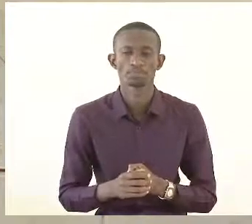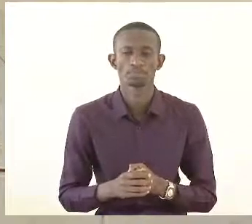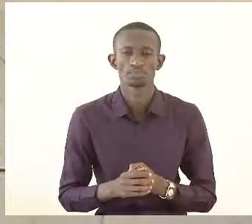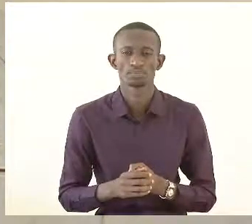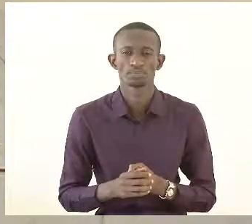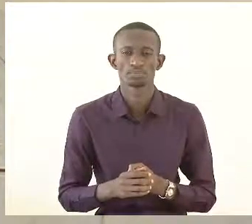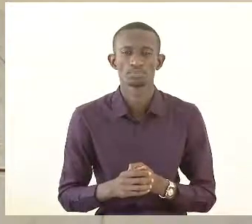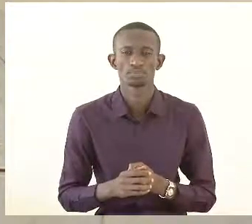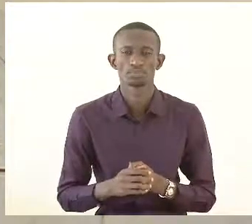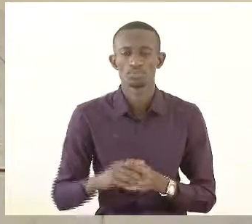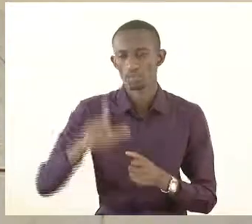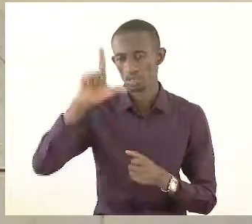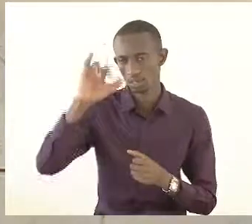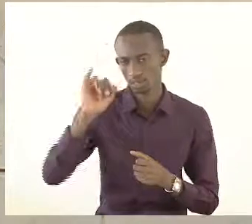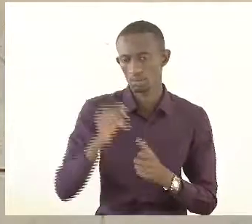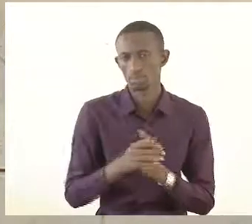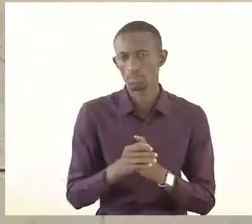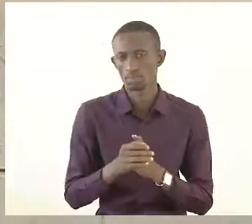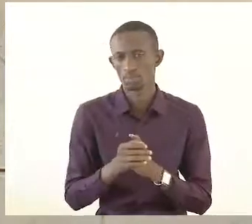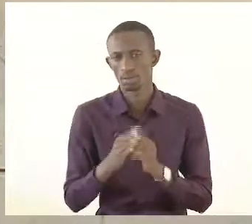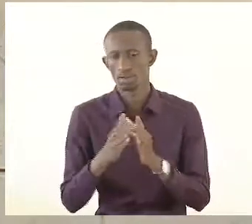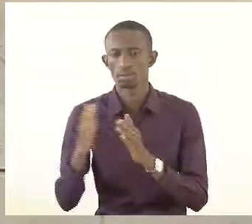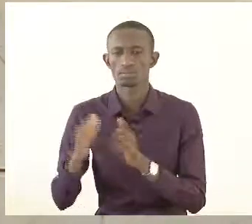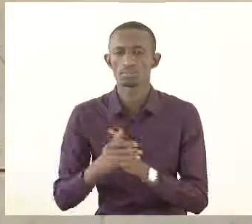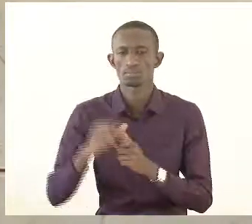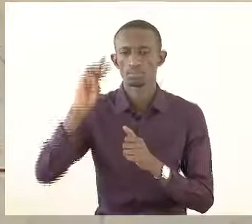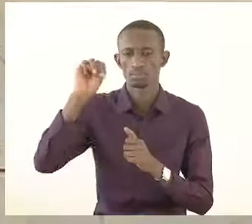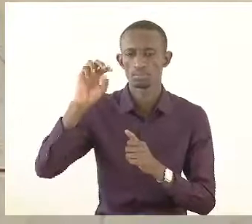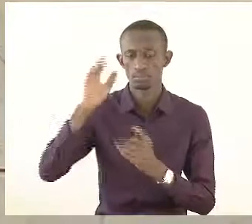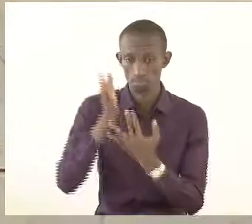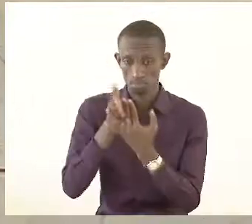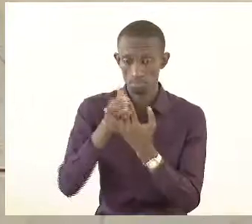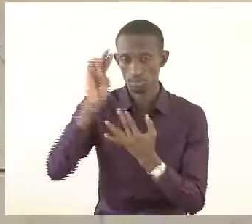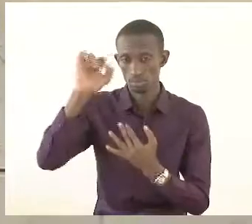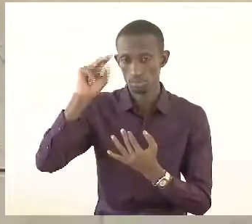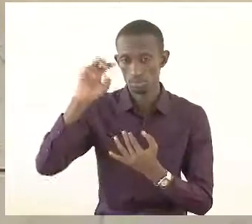lithium aluminium hydride in ether, we produce an alcohol